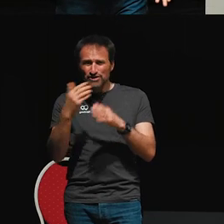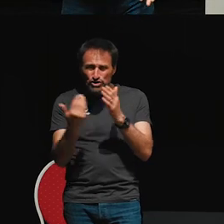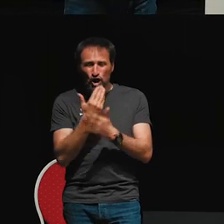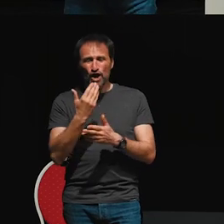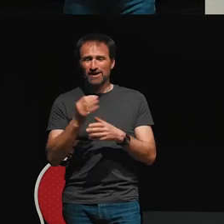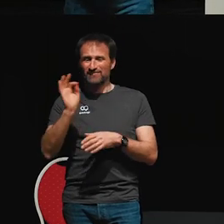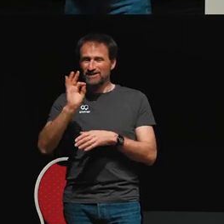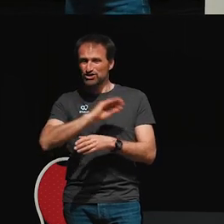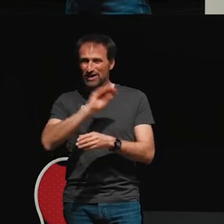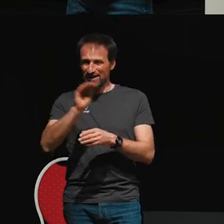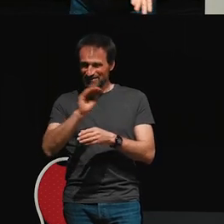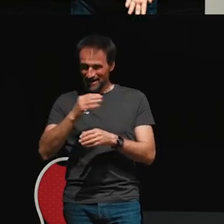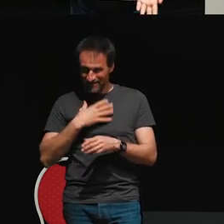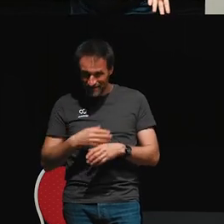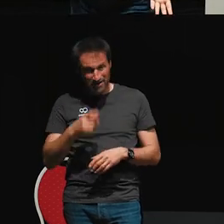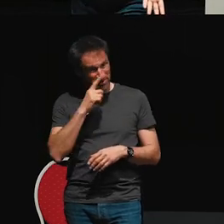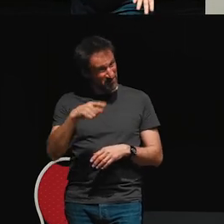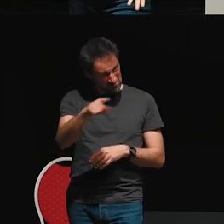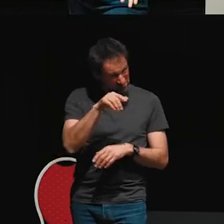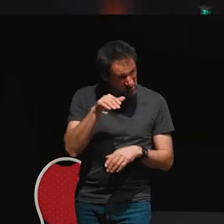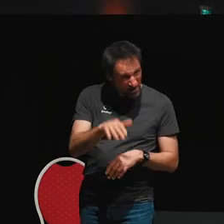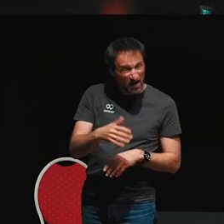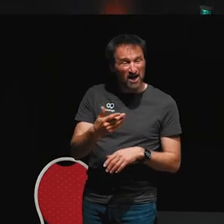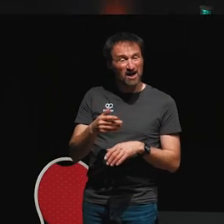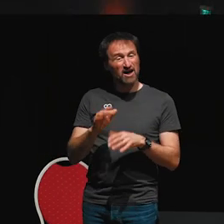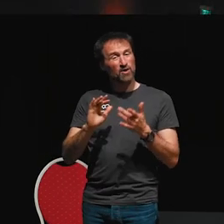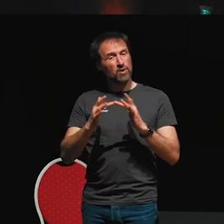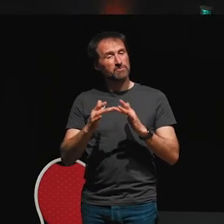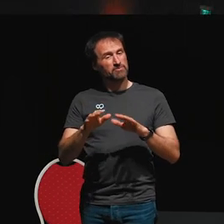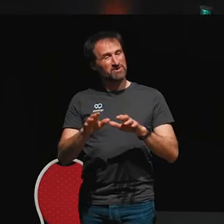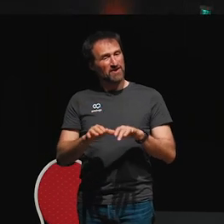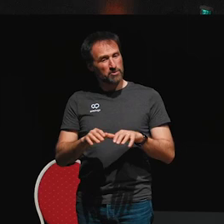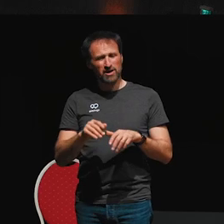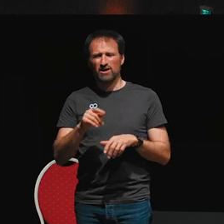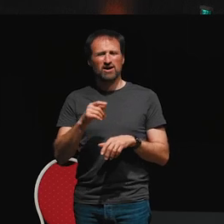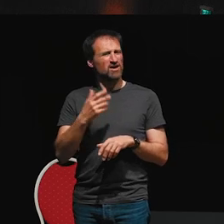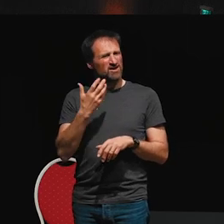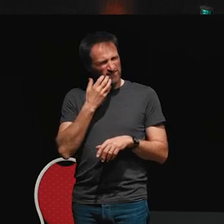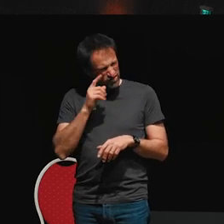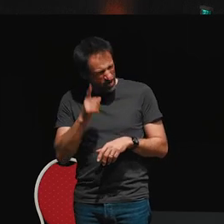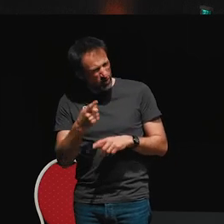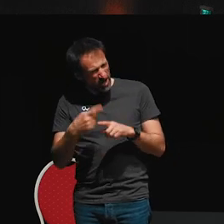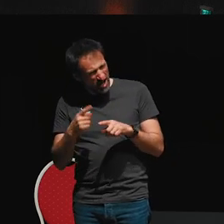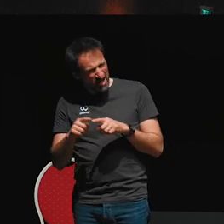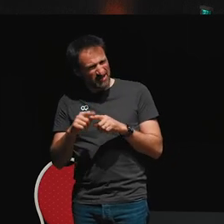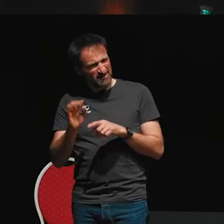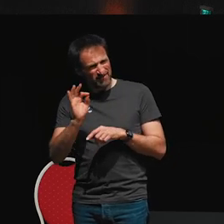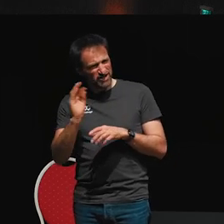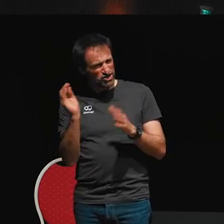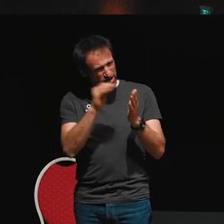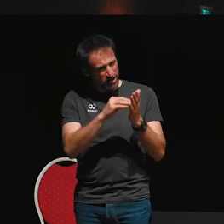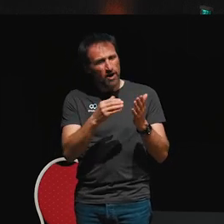web developer, isn't there any other way that I can suggest the features without becoming a browser engineer? There